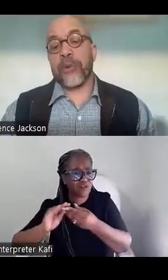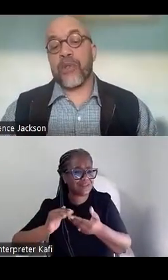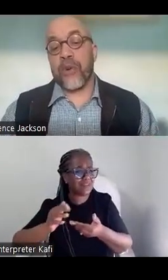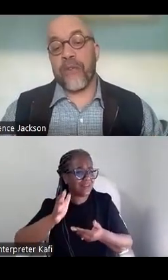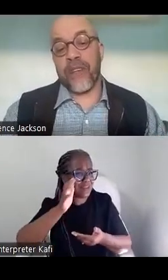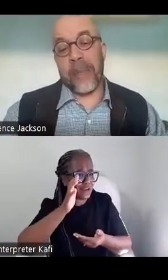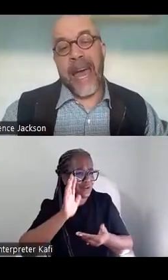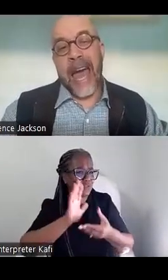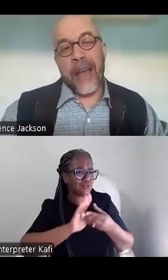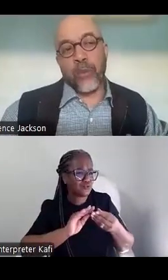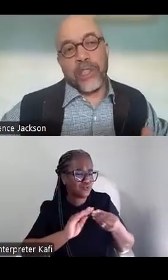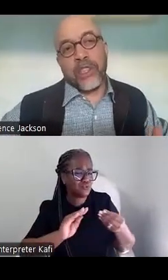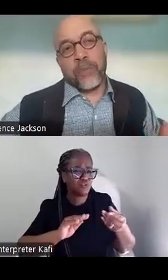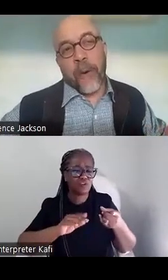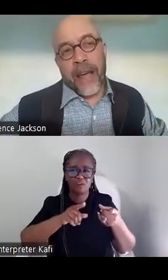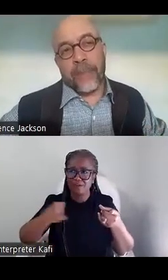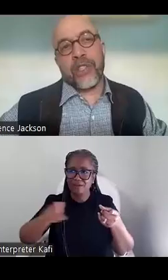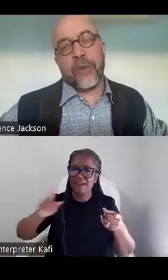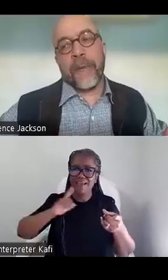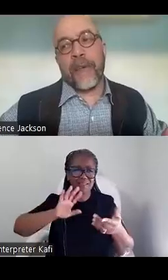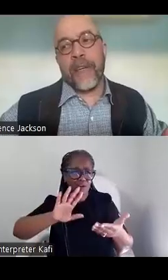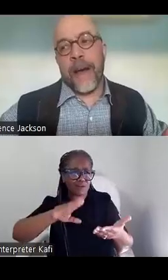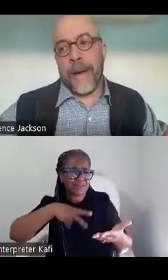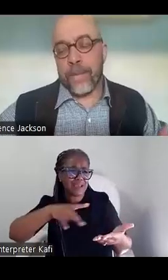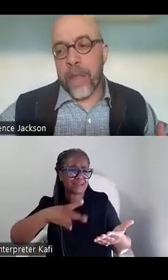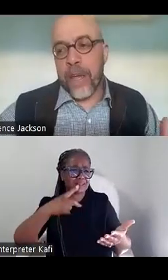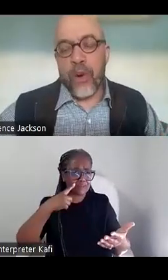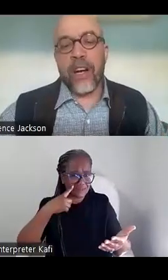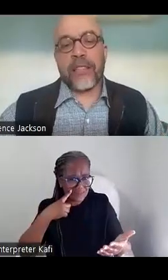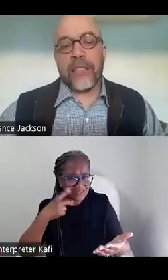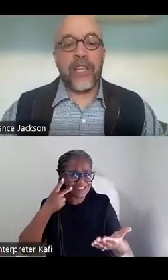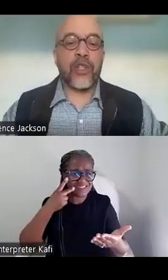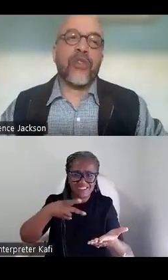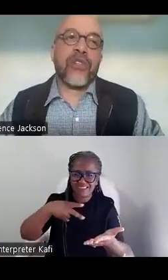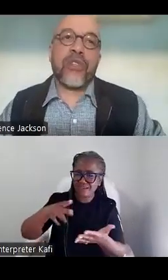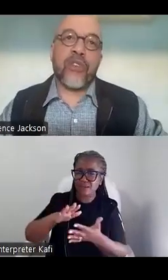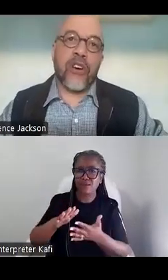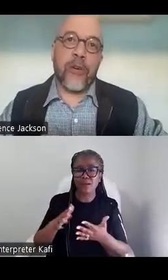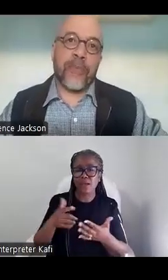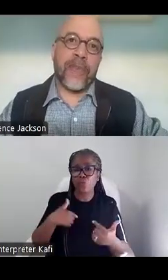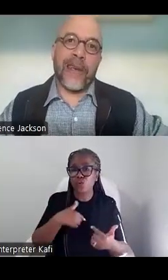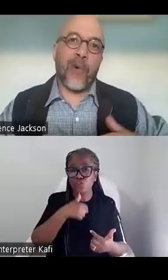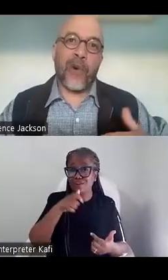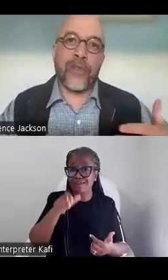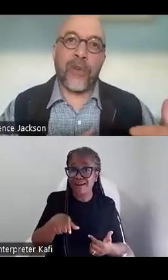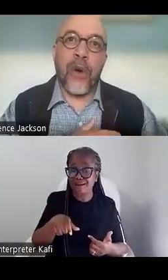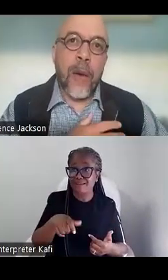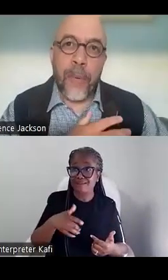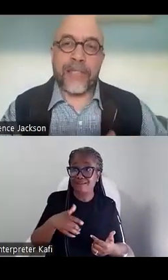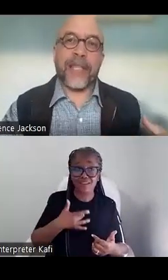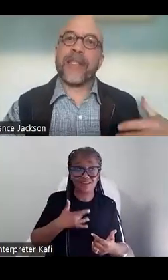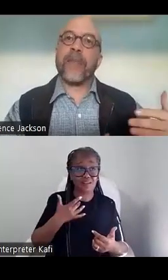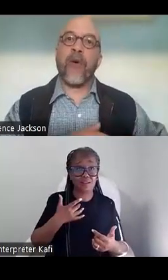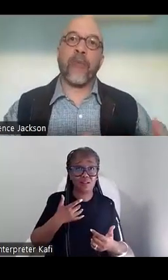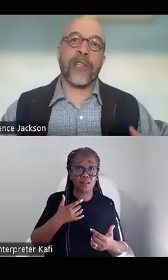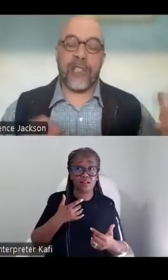to preserve them. And we perhaps should be reluctant to disturb them or to